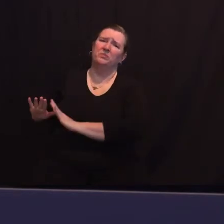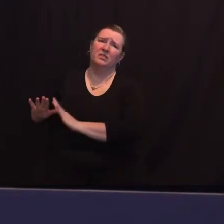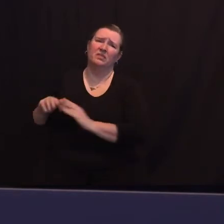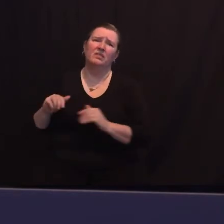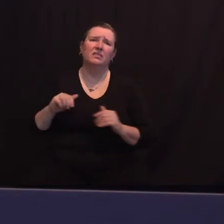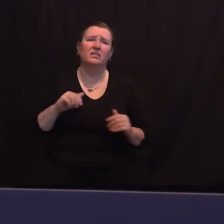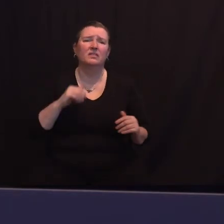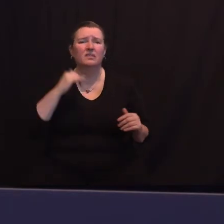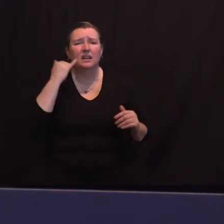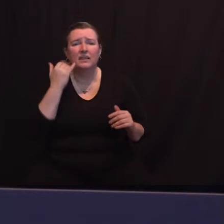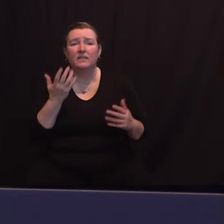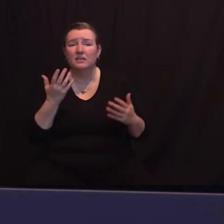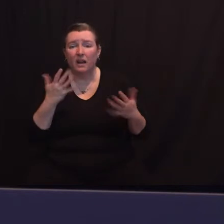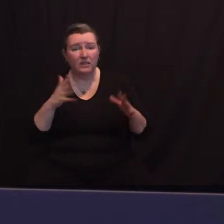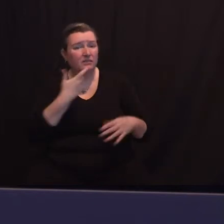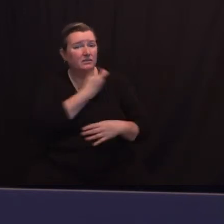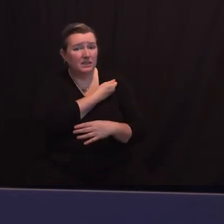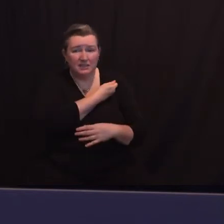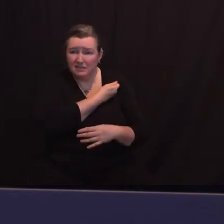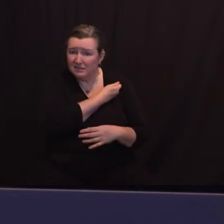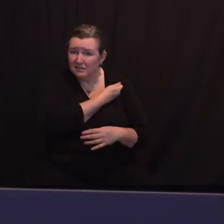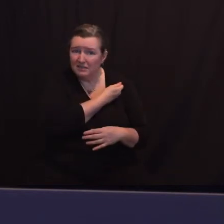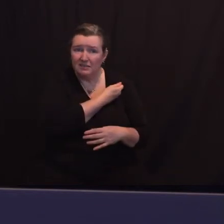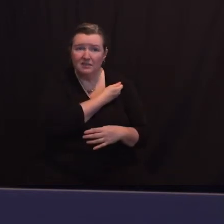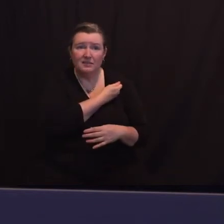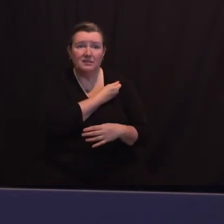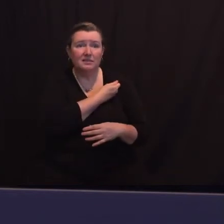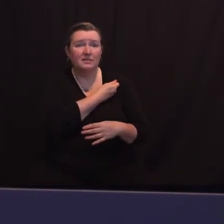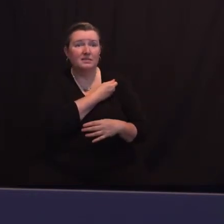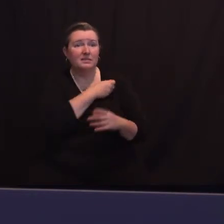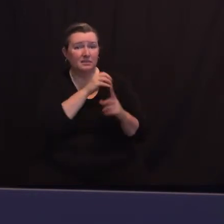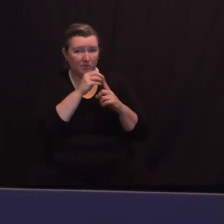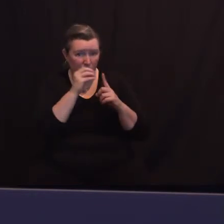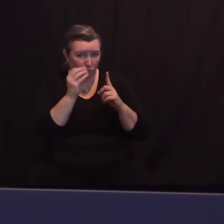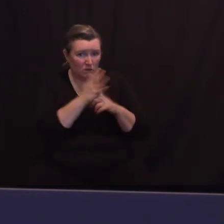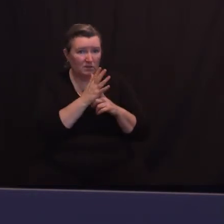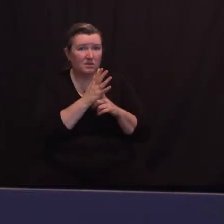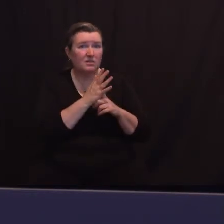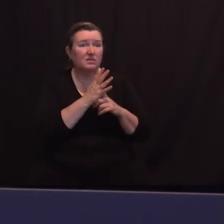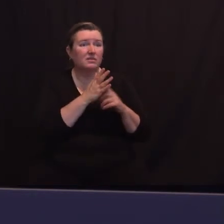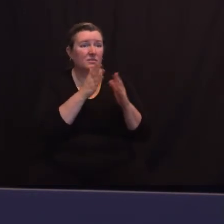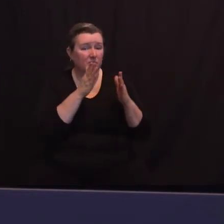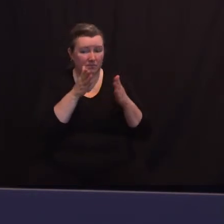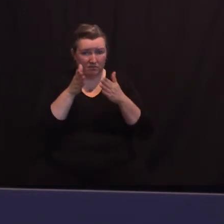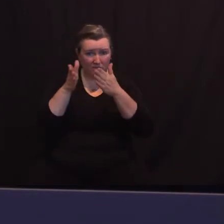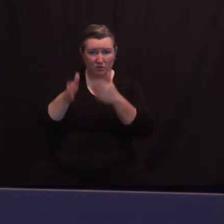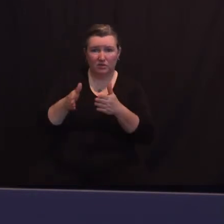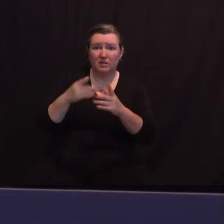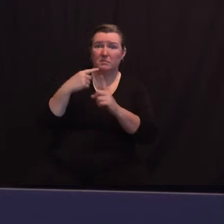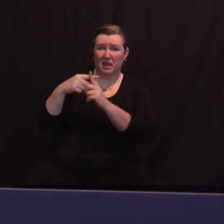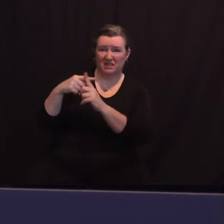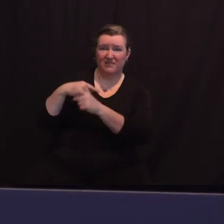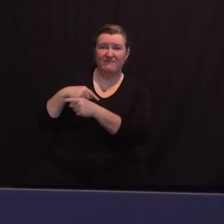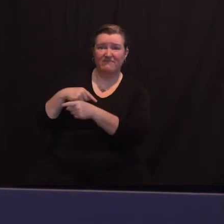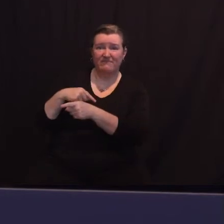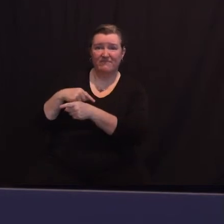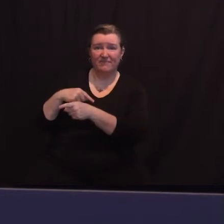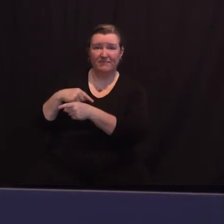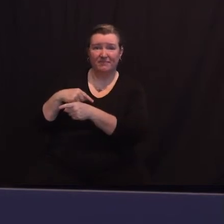if they have been in close contact with someone with COVID-19 within the past 14